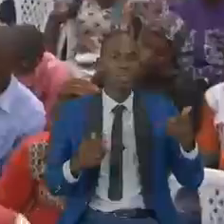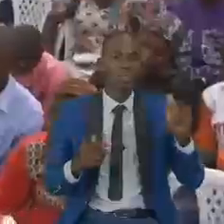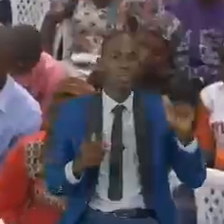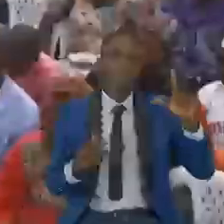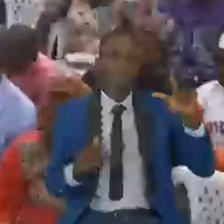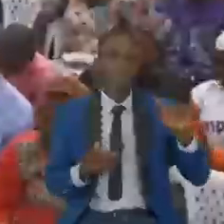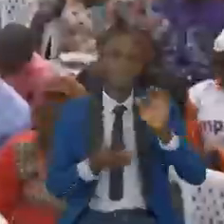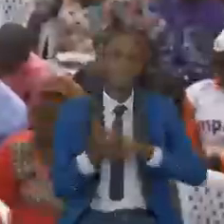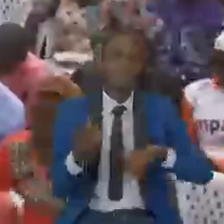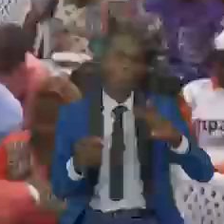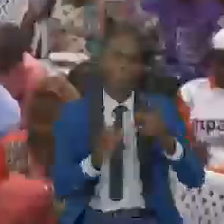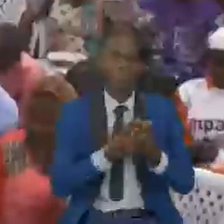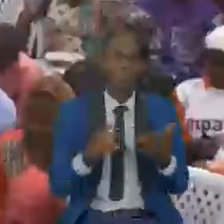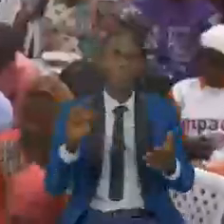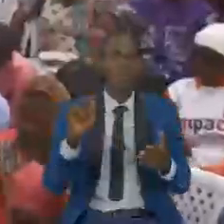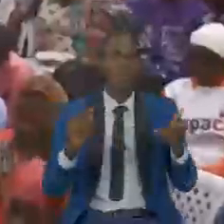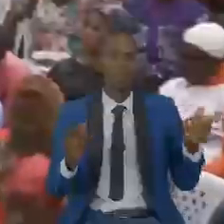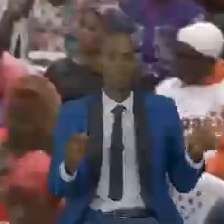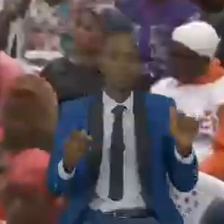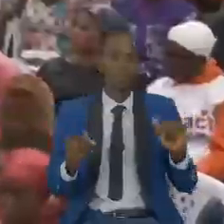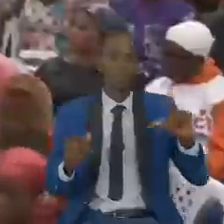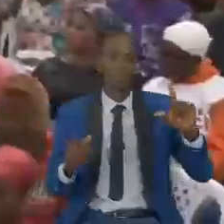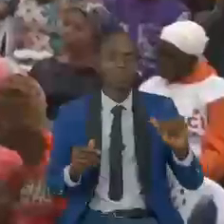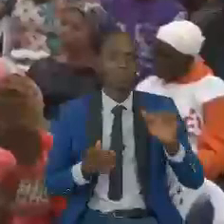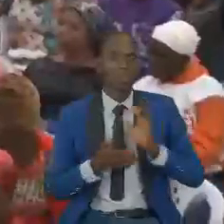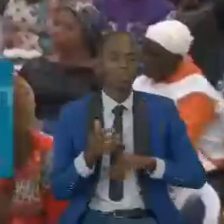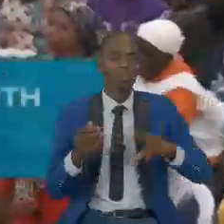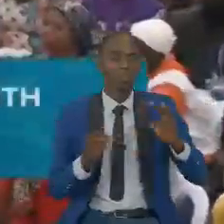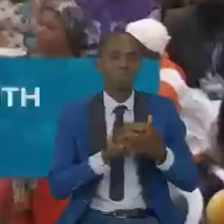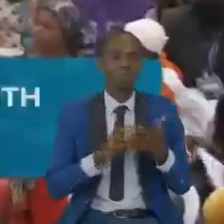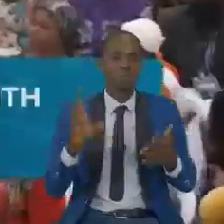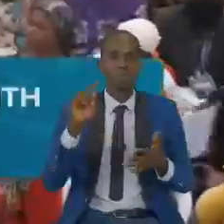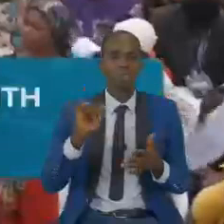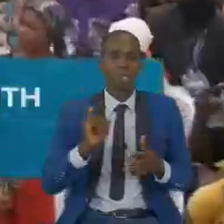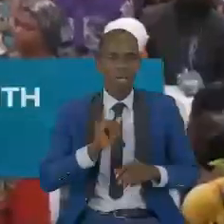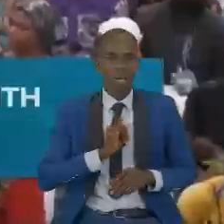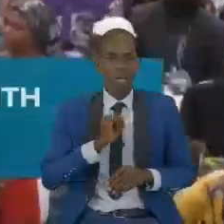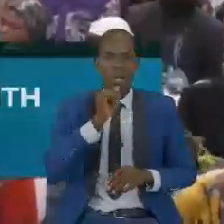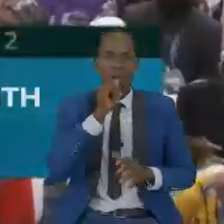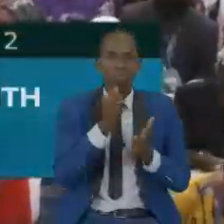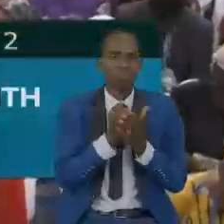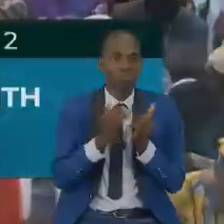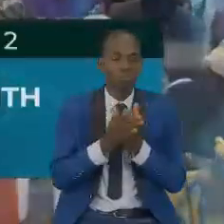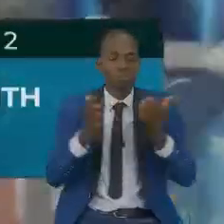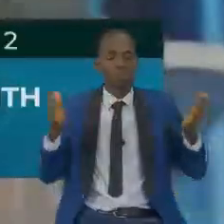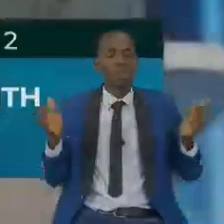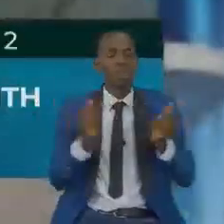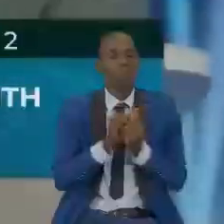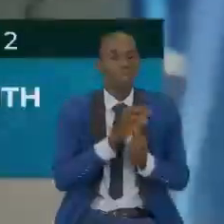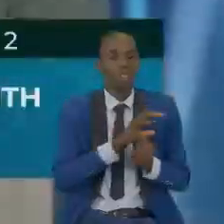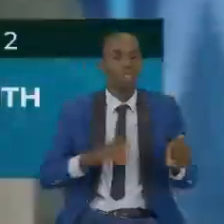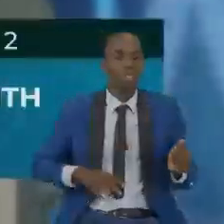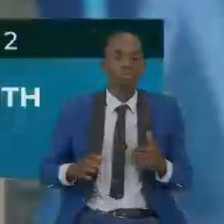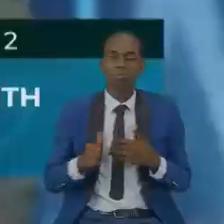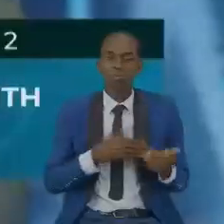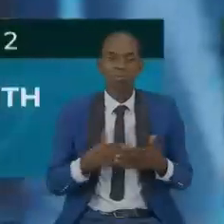verse 20. In Galatians chapter 2, verse 20, I am crucified with Christ. Nevertheless,